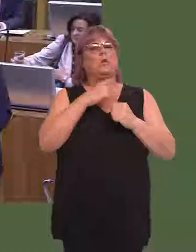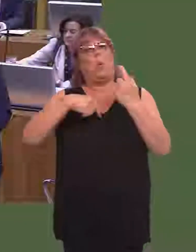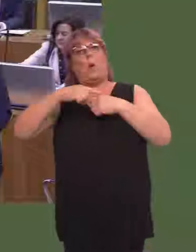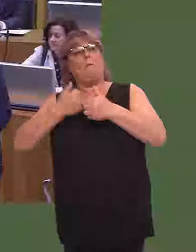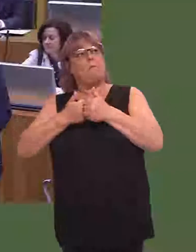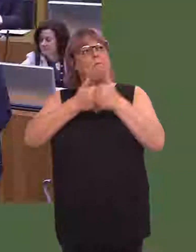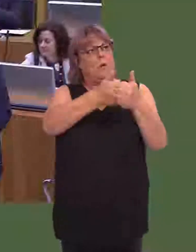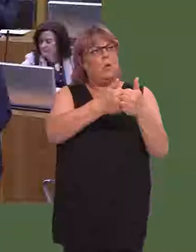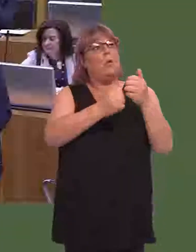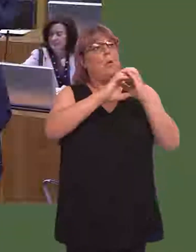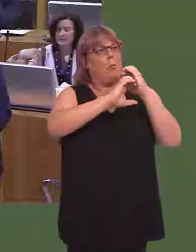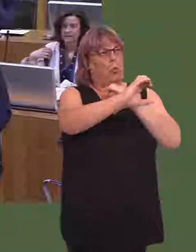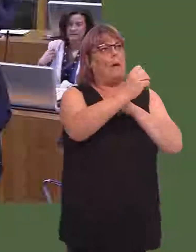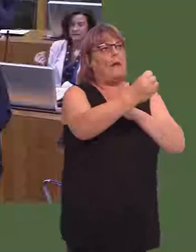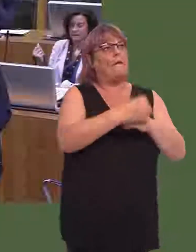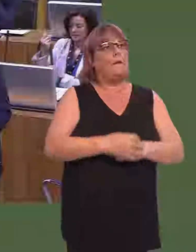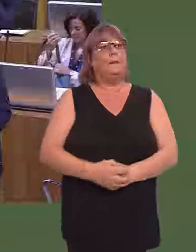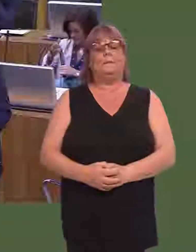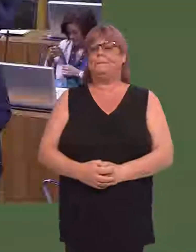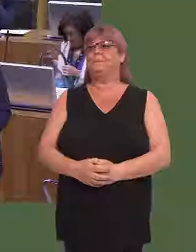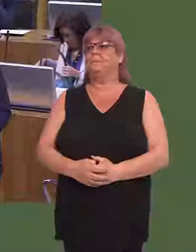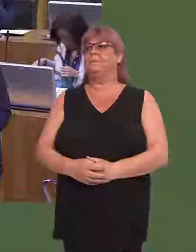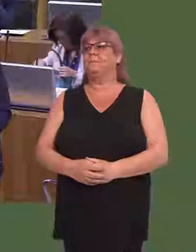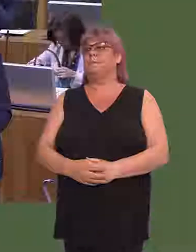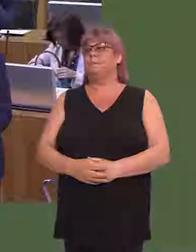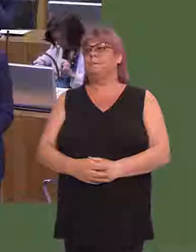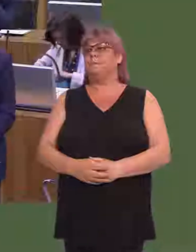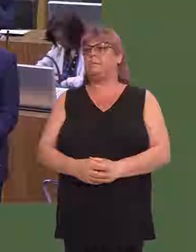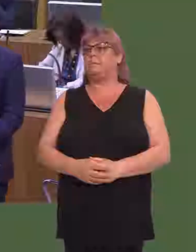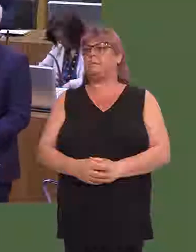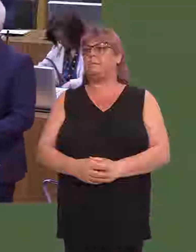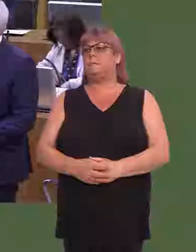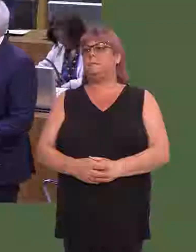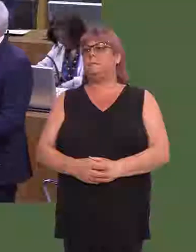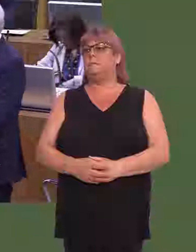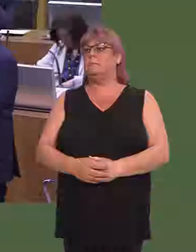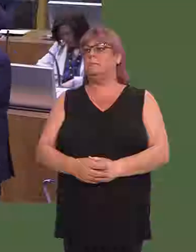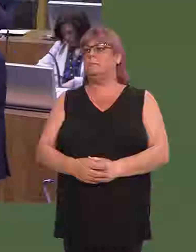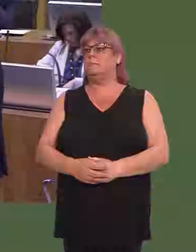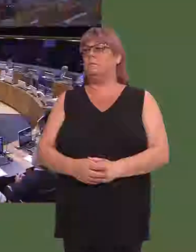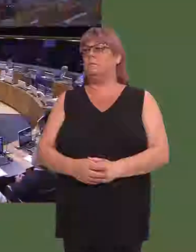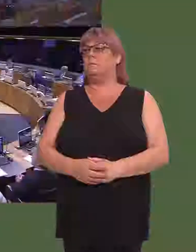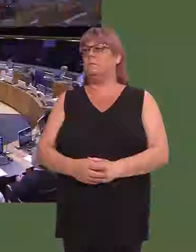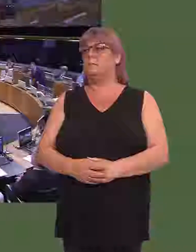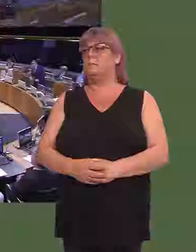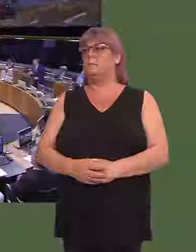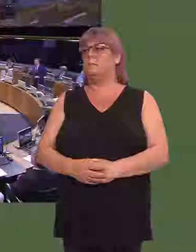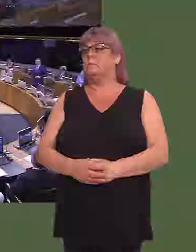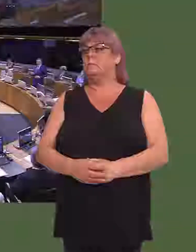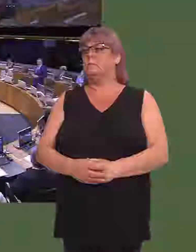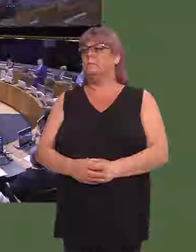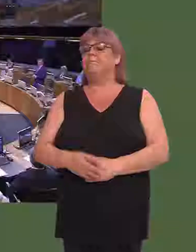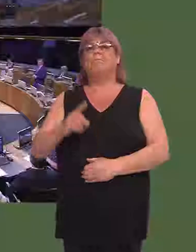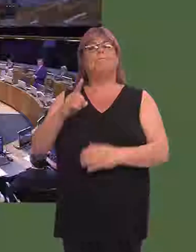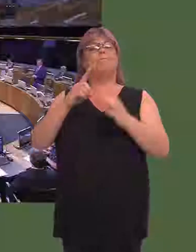we look to work with the UK government to deliver the best digital outcomes for all our communities. Adam Price. Given